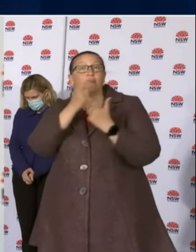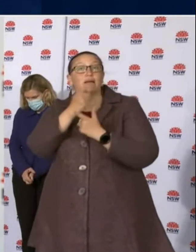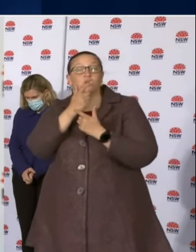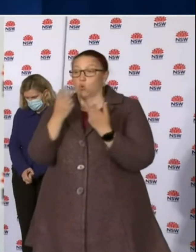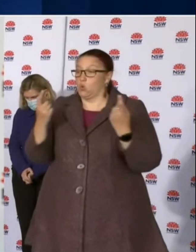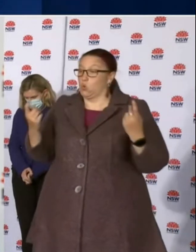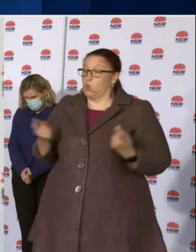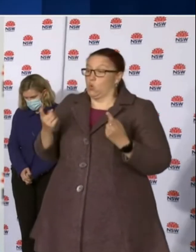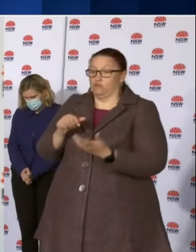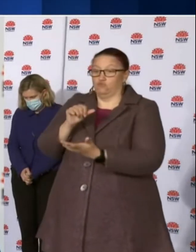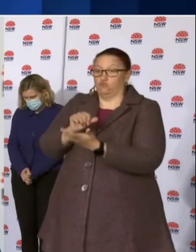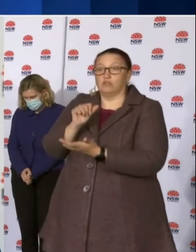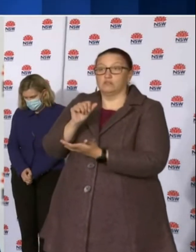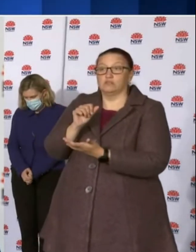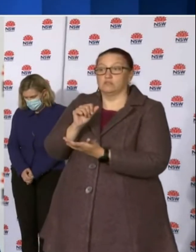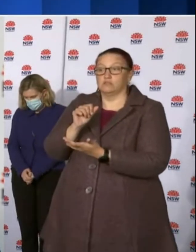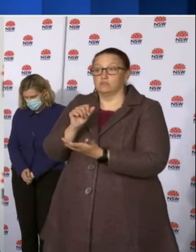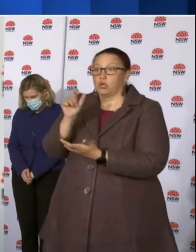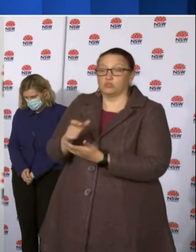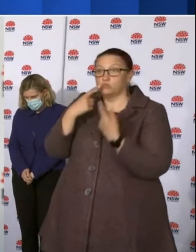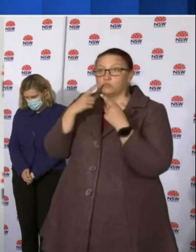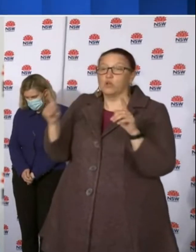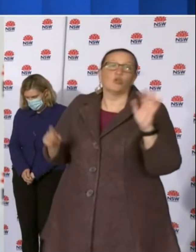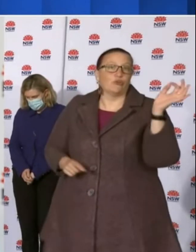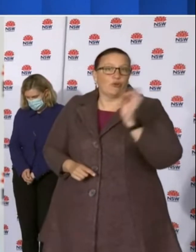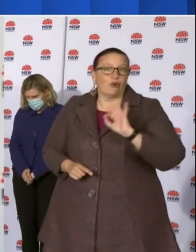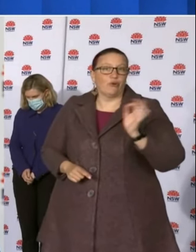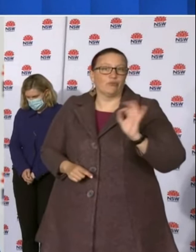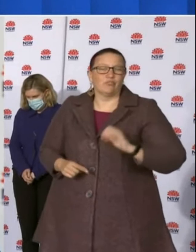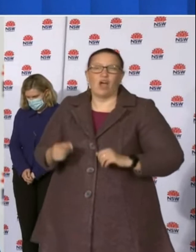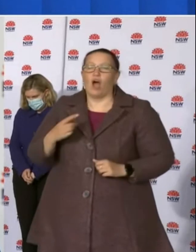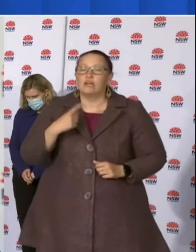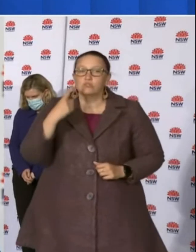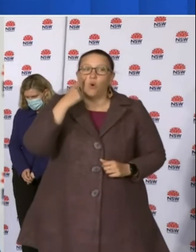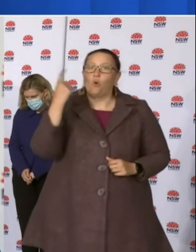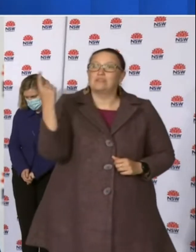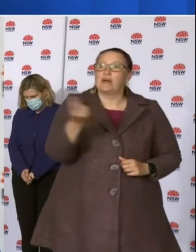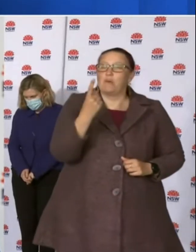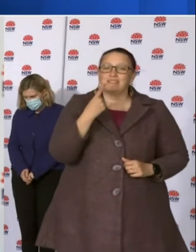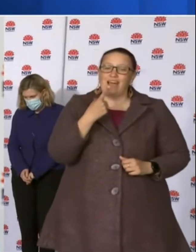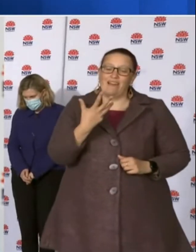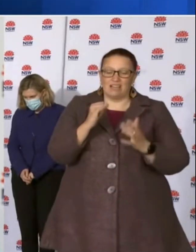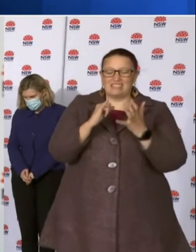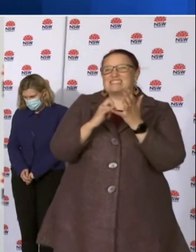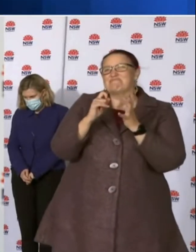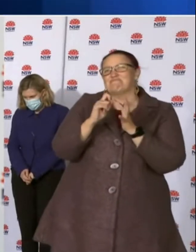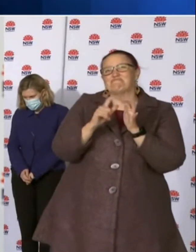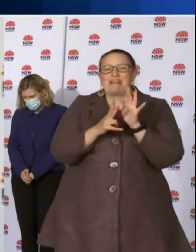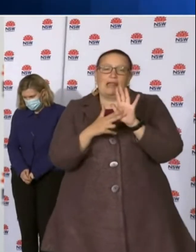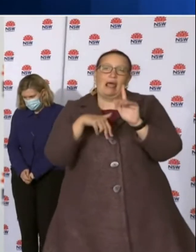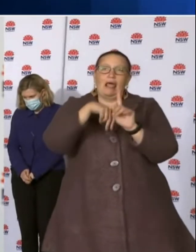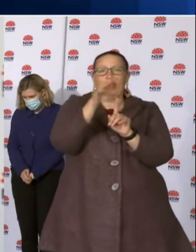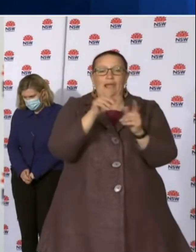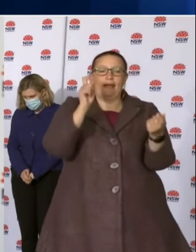the issues around that. I saw someone saying in the social media that there was a sting. No, there wasn't. It was